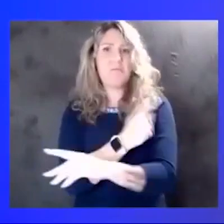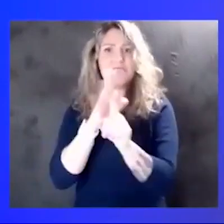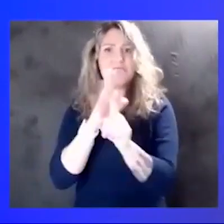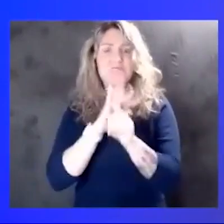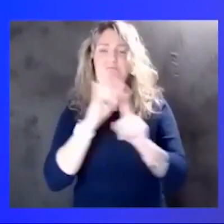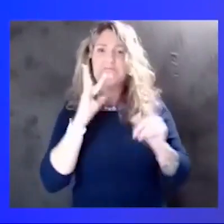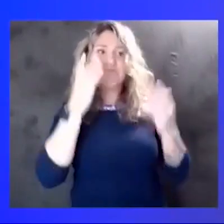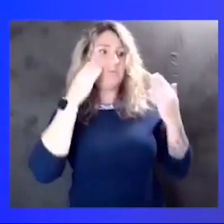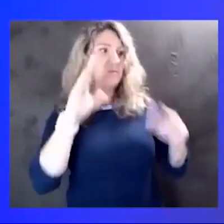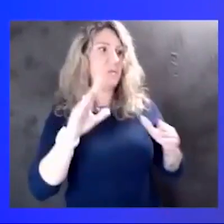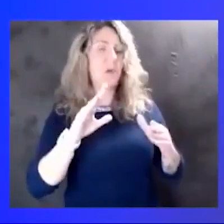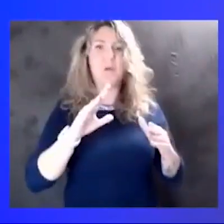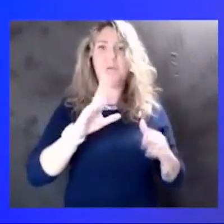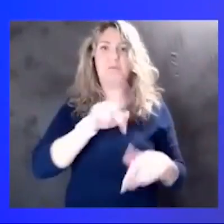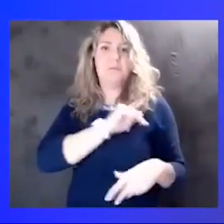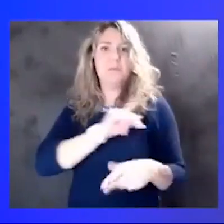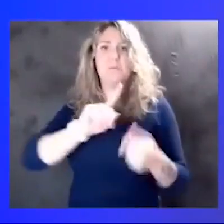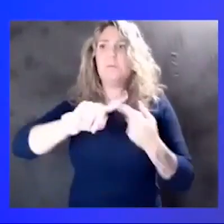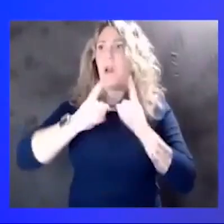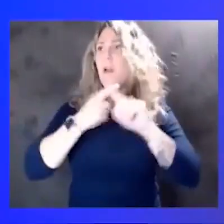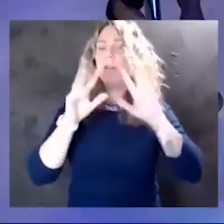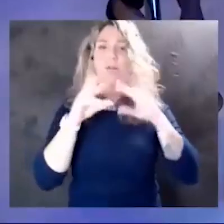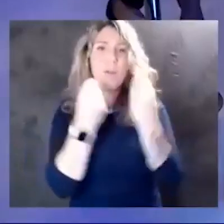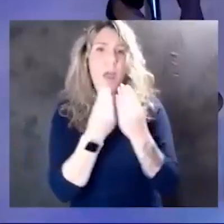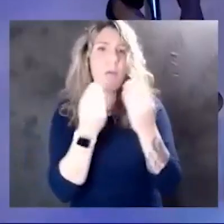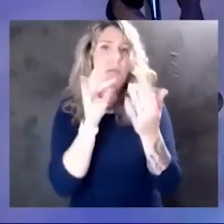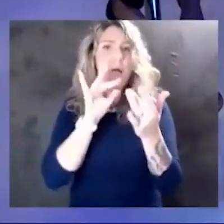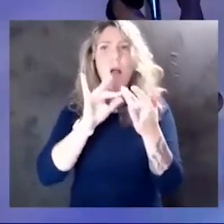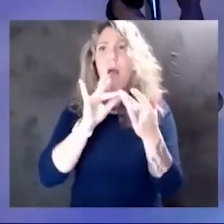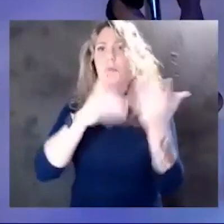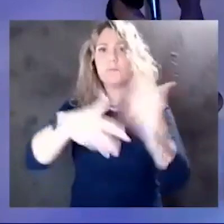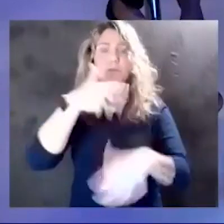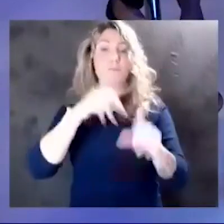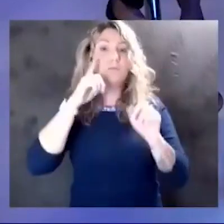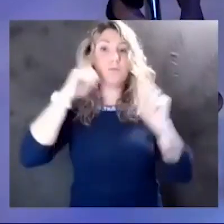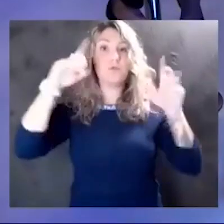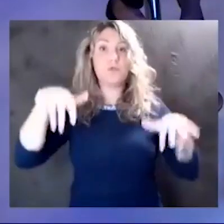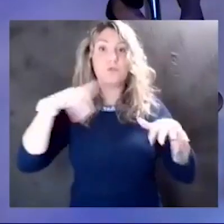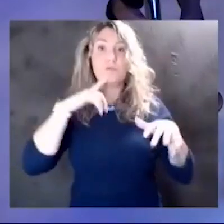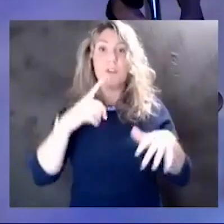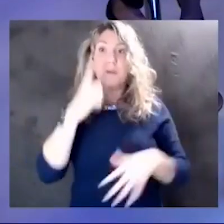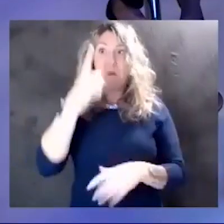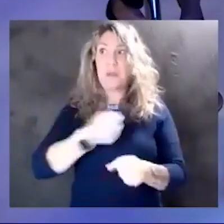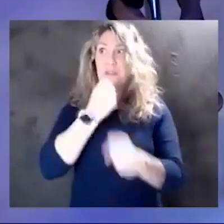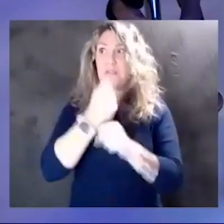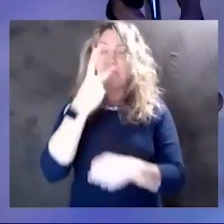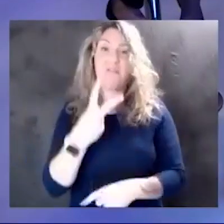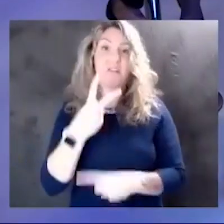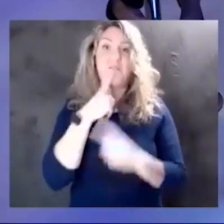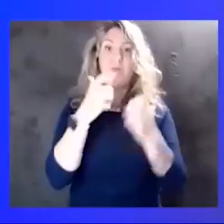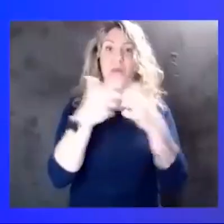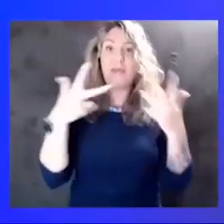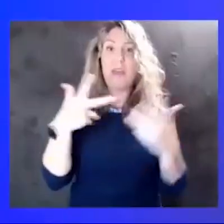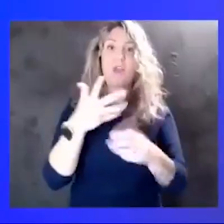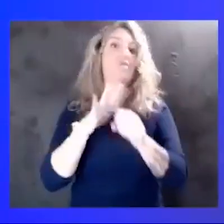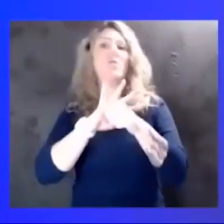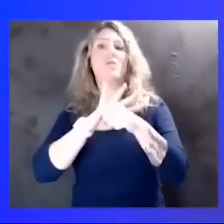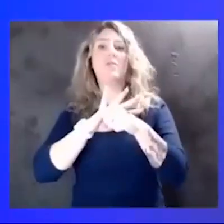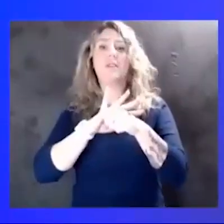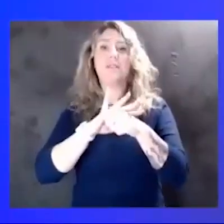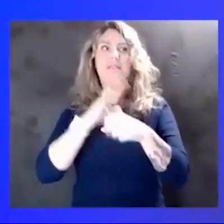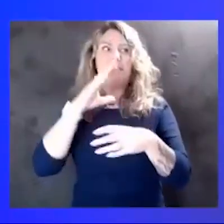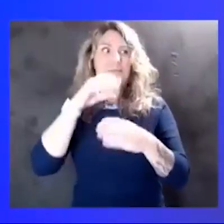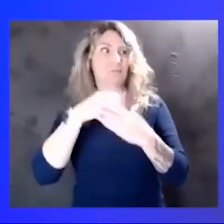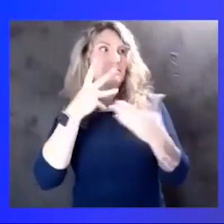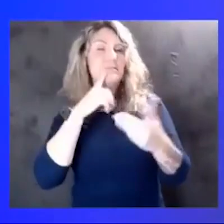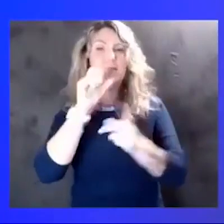family contacts that I'd been around, so I was shocked. Quite shocked. Okay. Because I'd made it a year and a half without getting COVID, despite being in instances where patients later